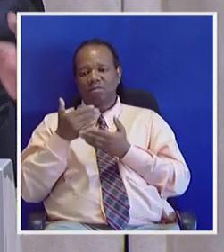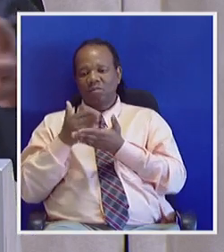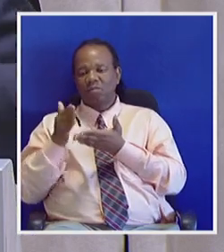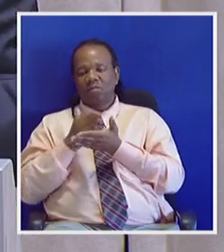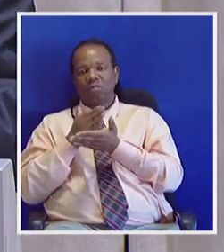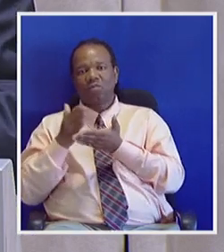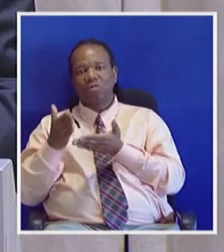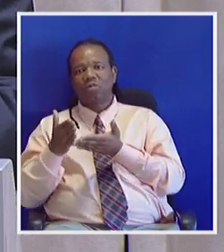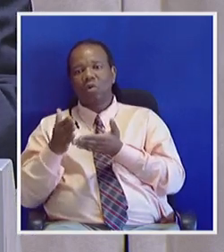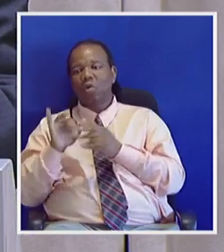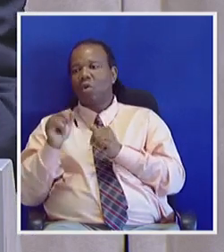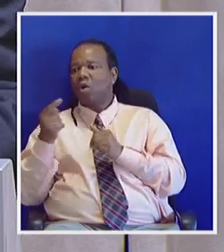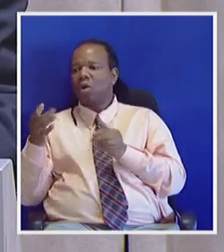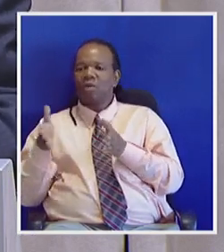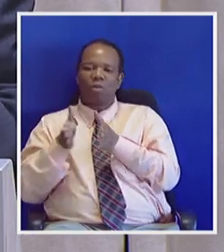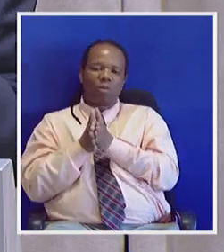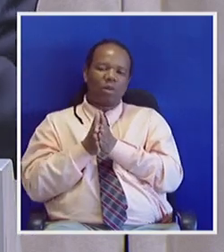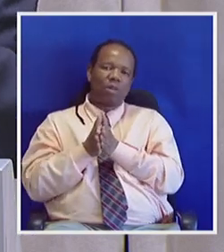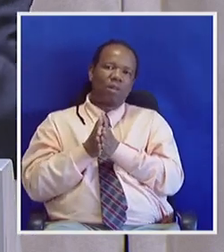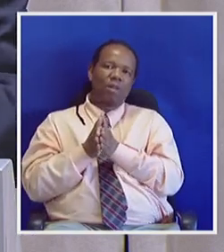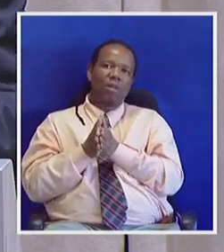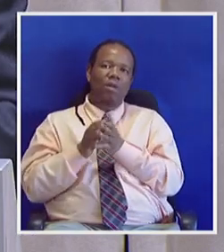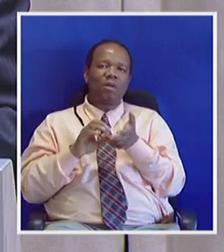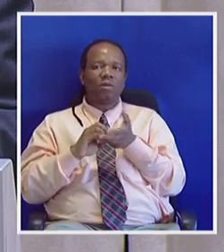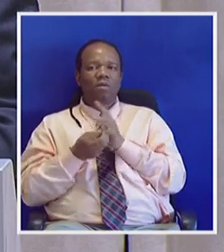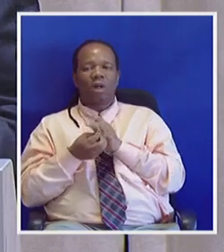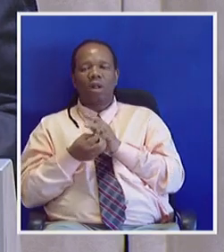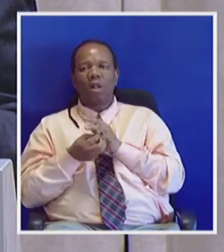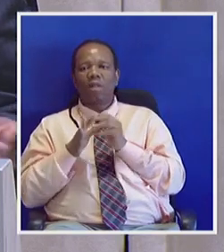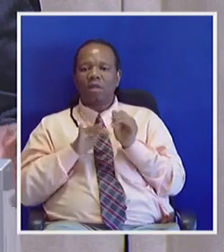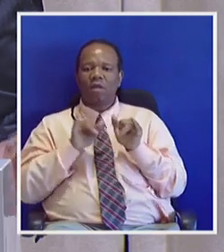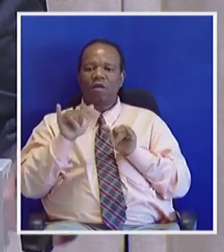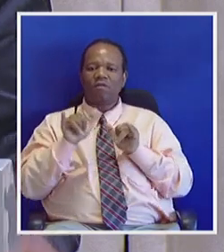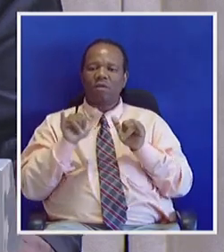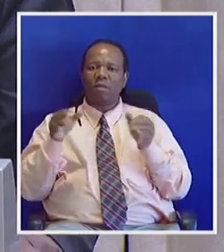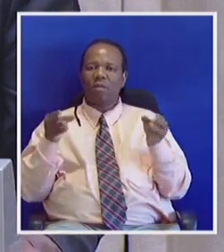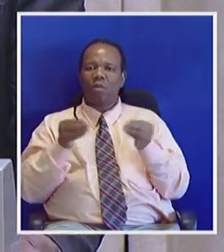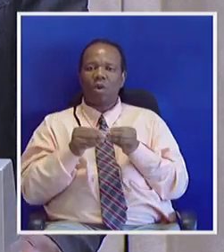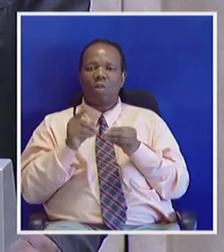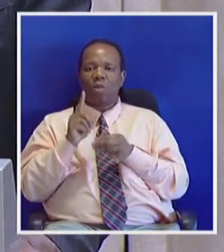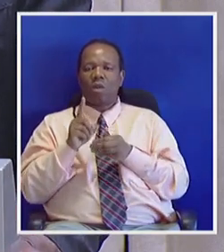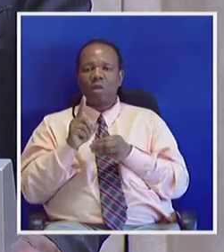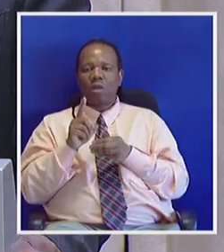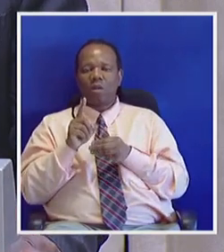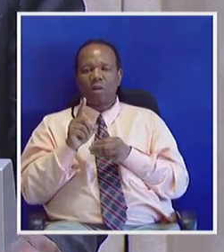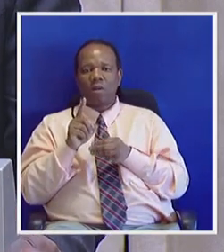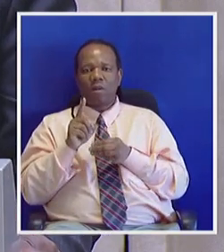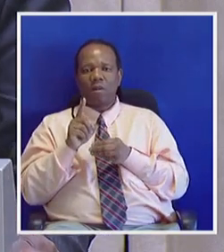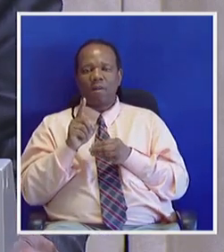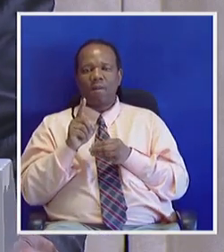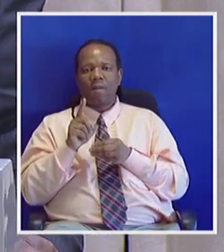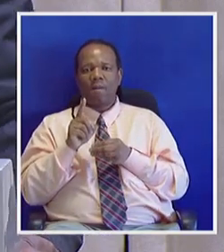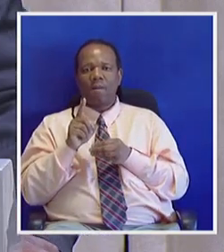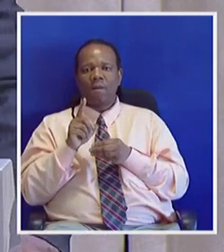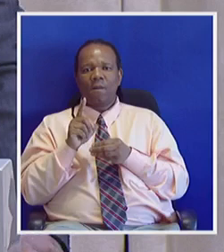and merging our aviation assets in one way or another, we should be able to